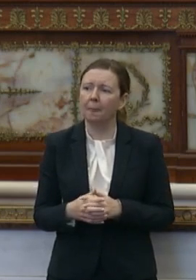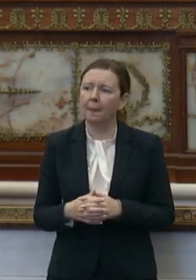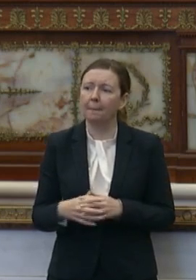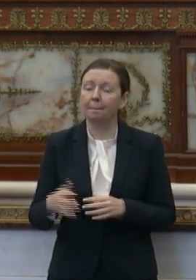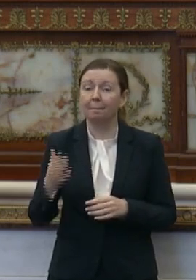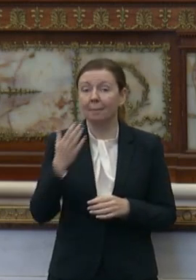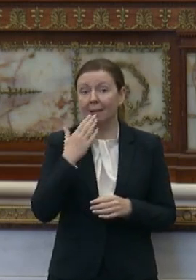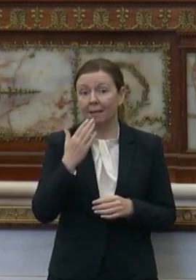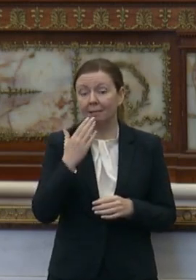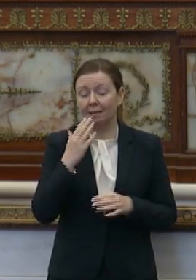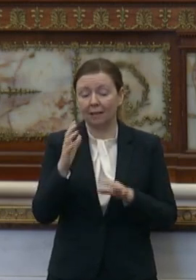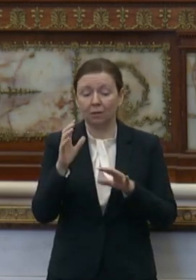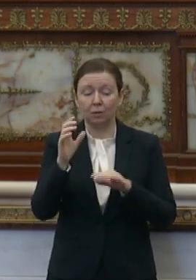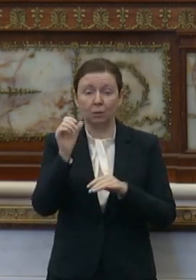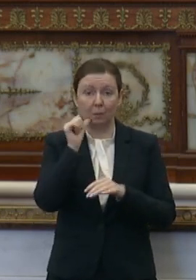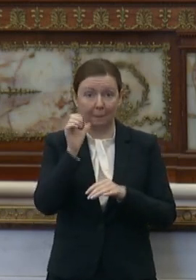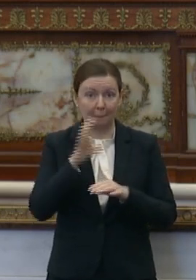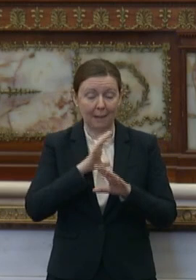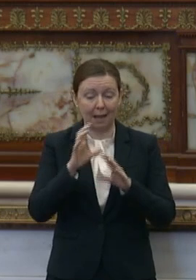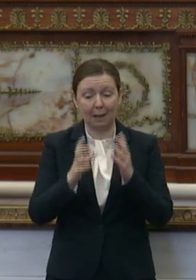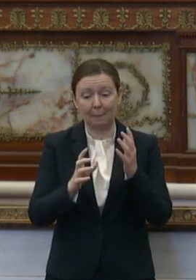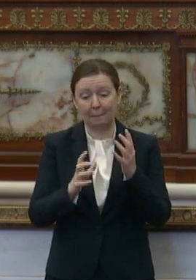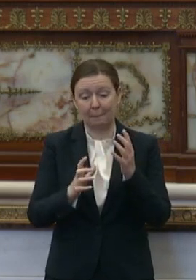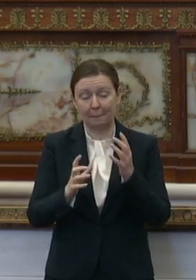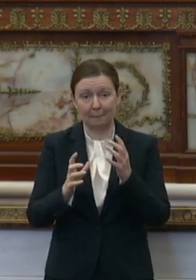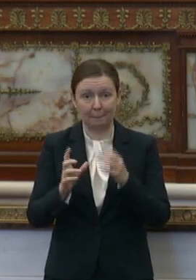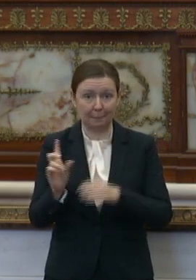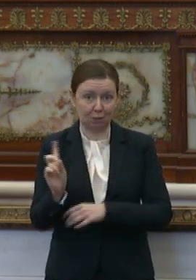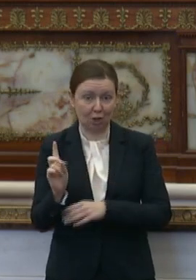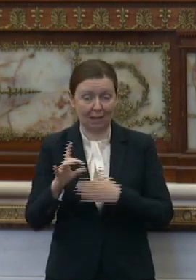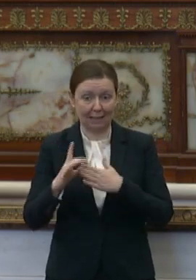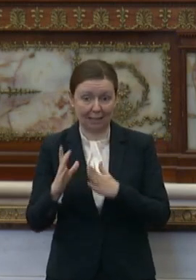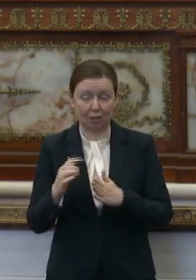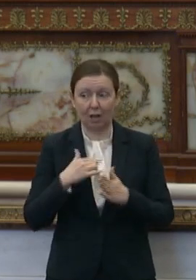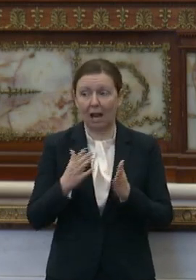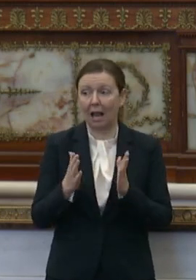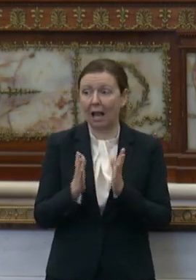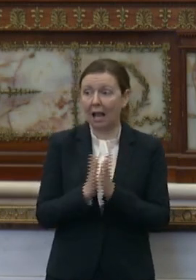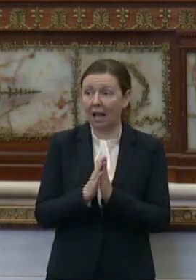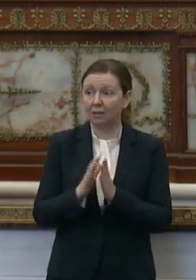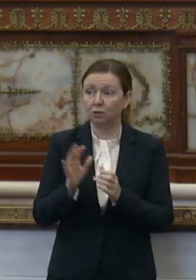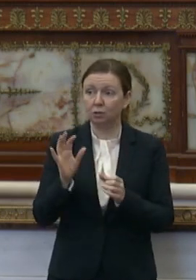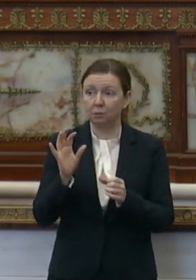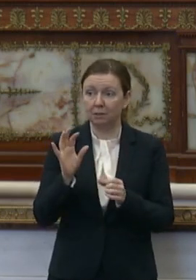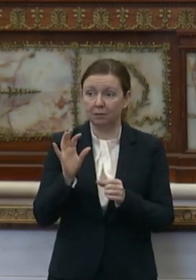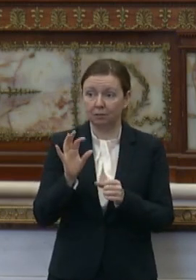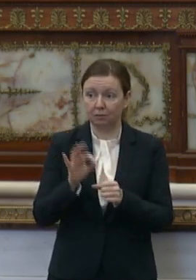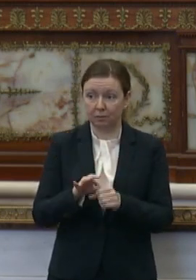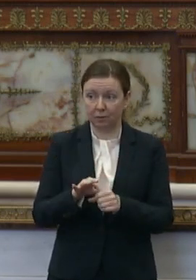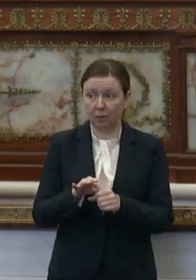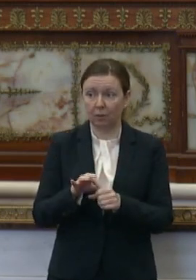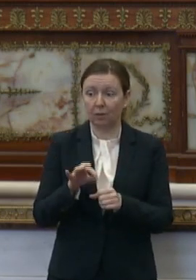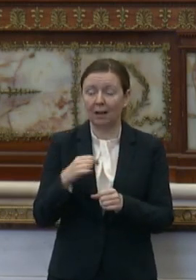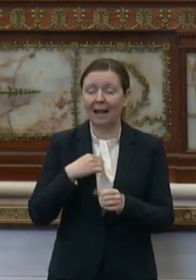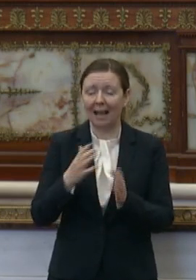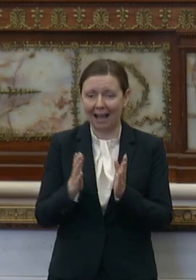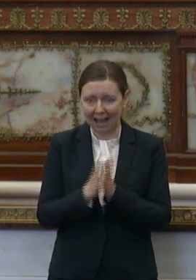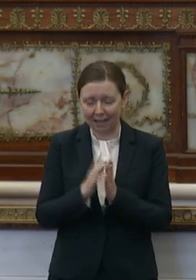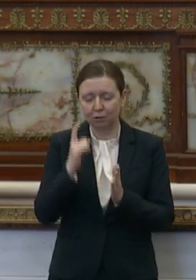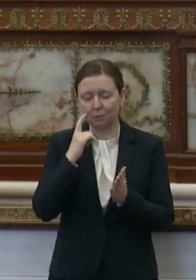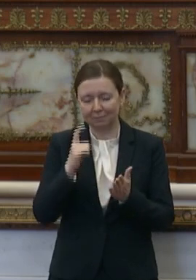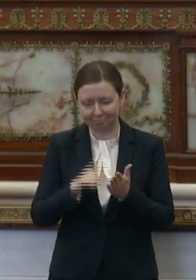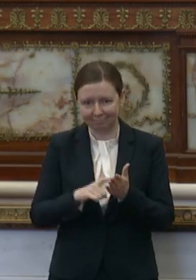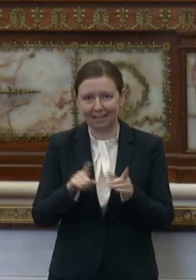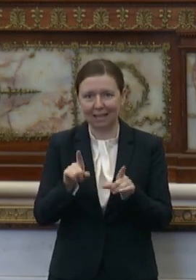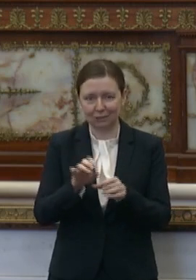Thank you, Madam Majority Leader and Council President and colleagues. I ask to be voted I ask to be noted